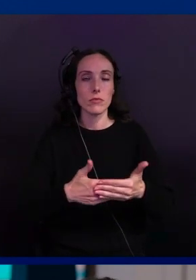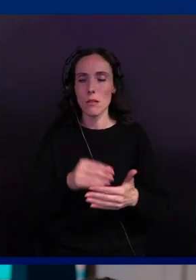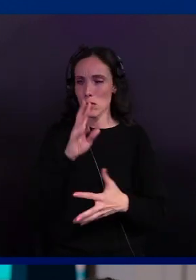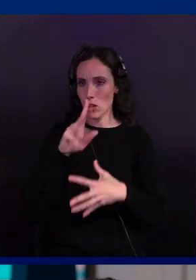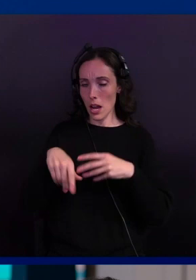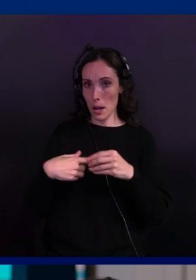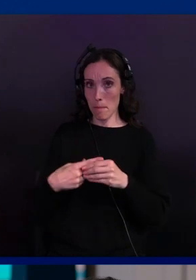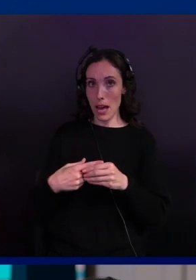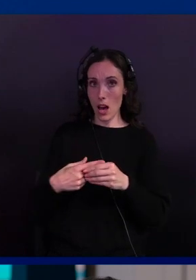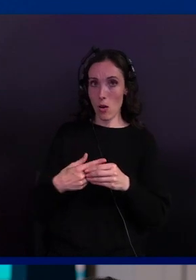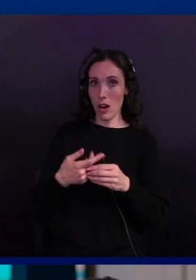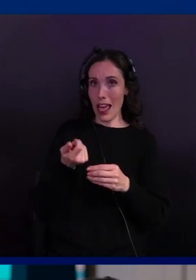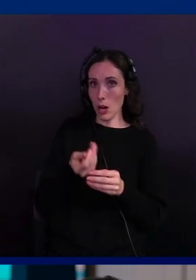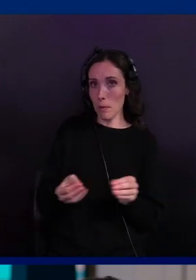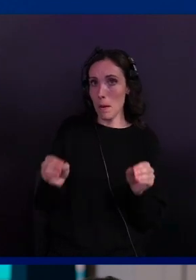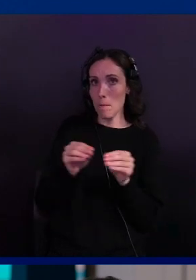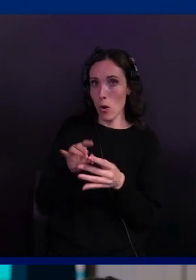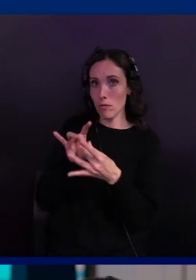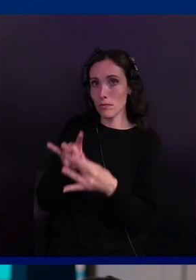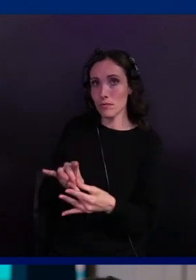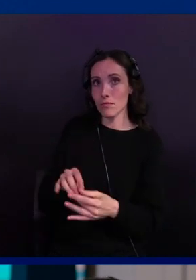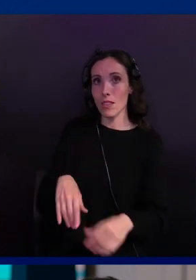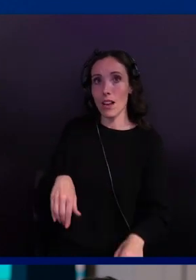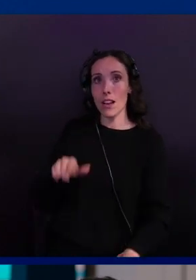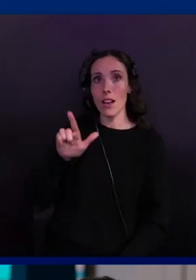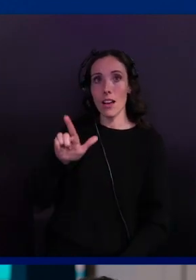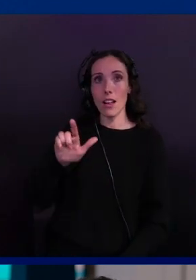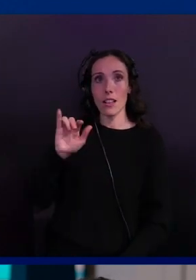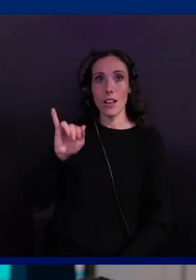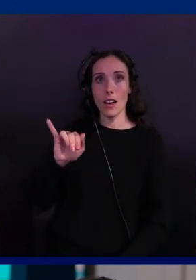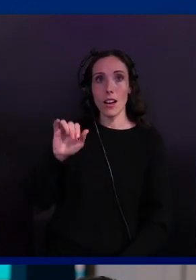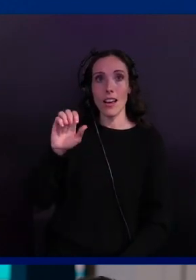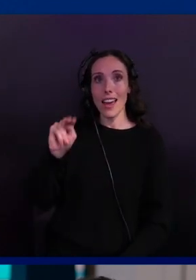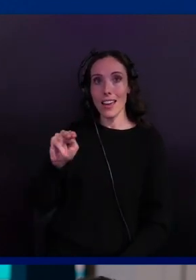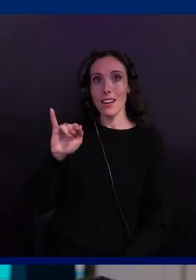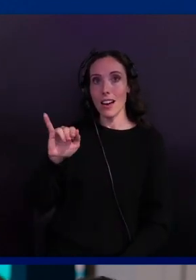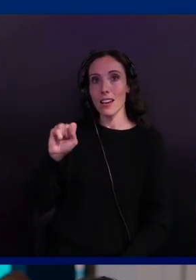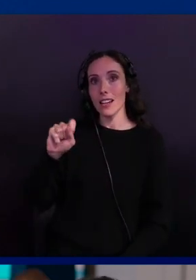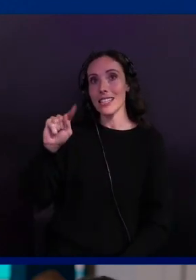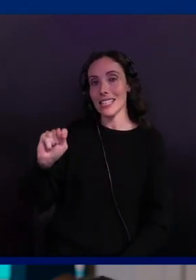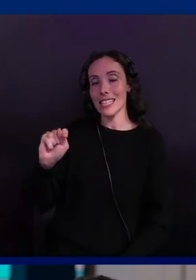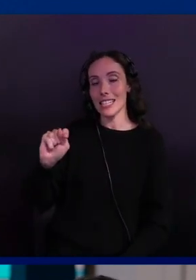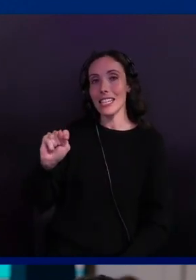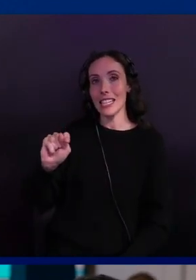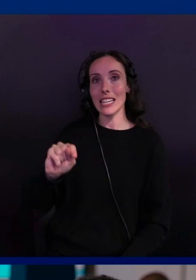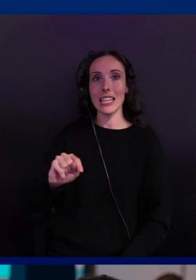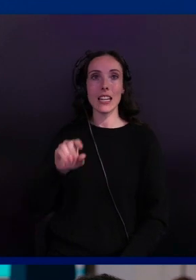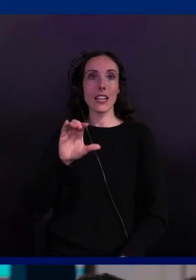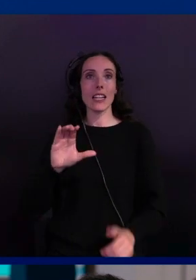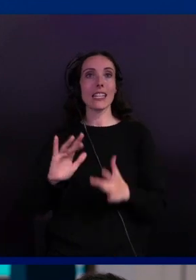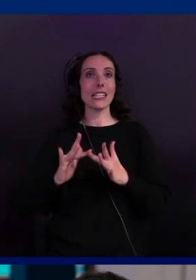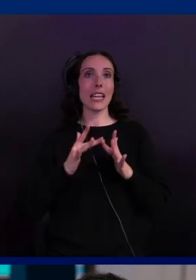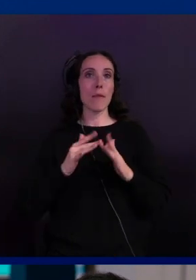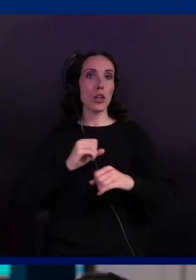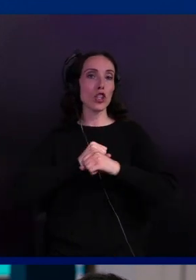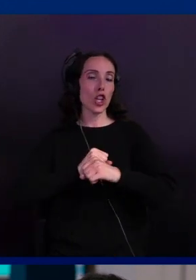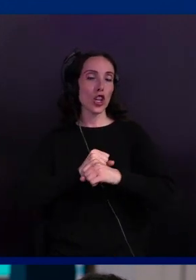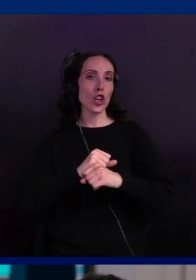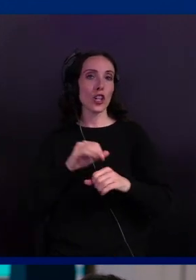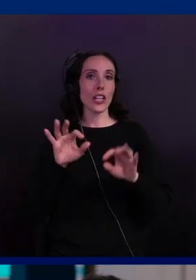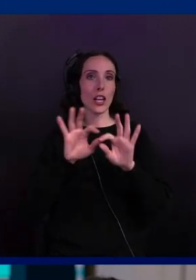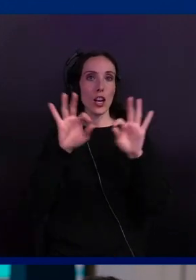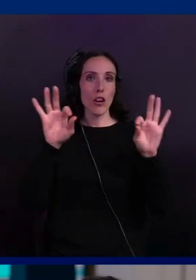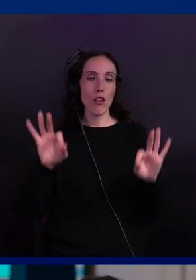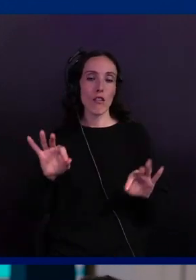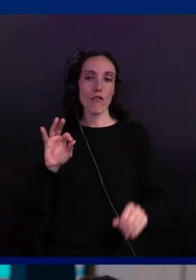bit more about it. This is NIST Cyber Security Framework. It starts with identify, protect, detect,